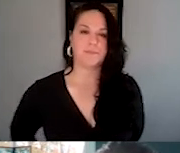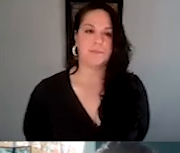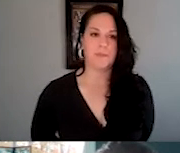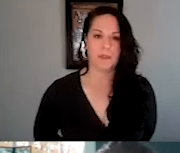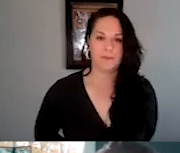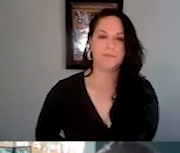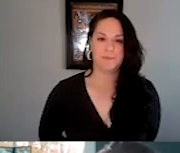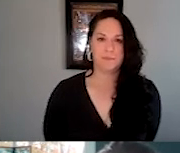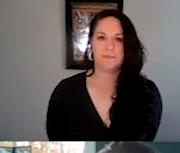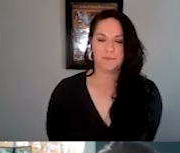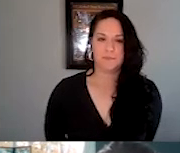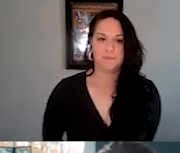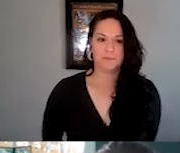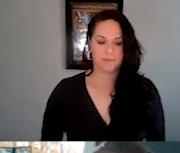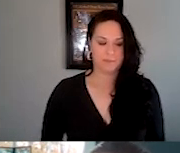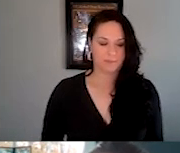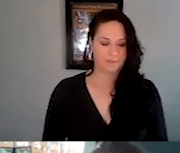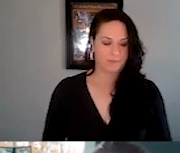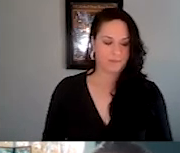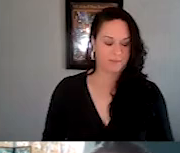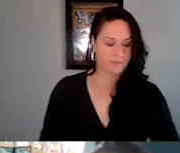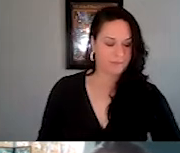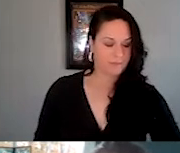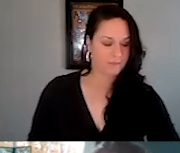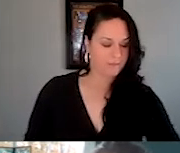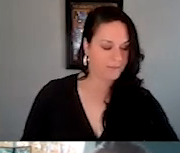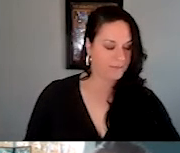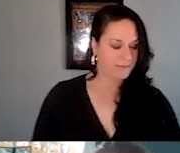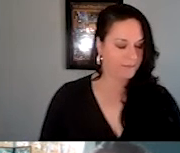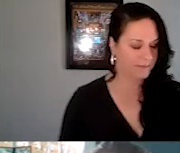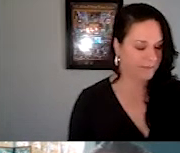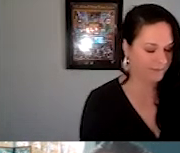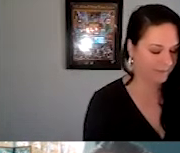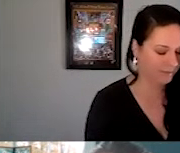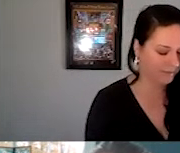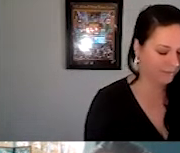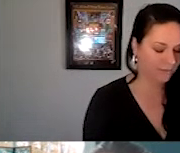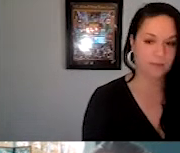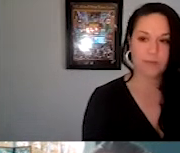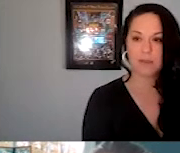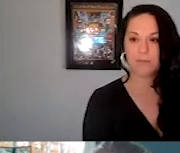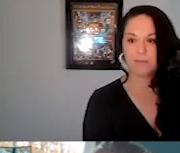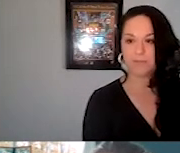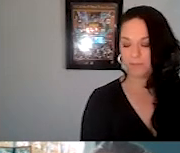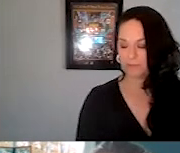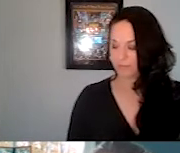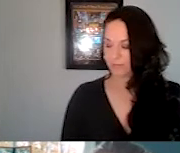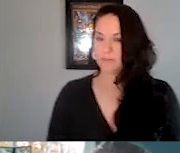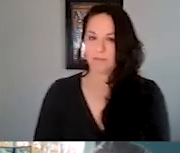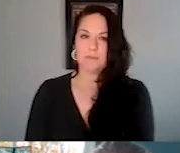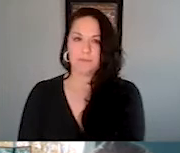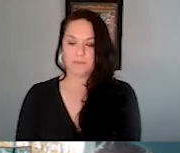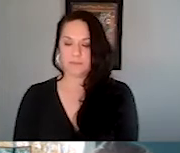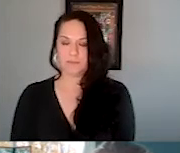of whom. And so basically that's what I want to be talking about, is sort of how to turn the trends that